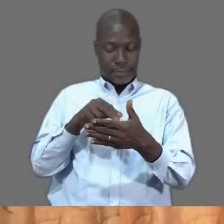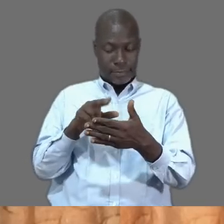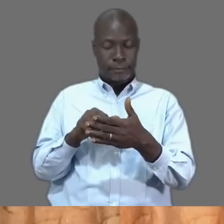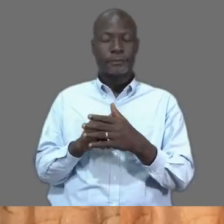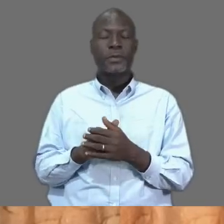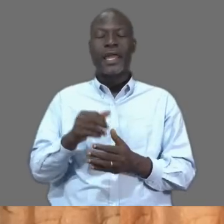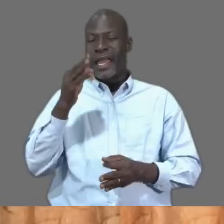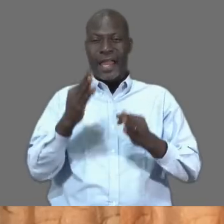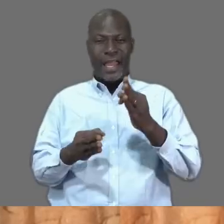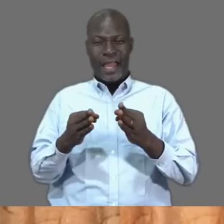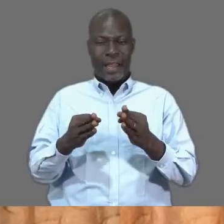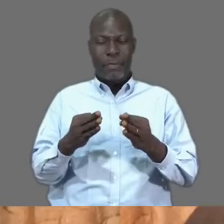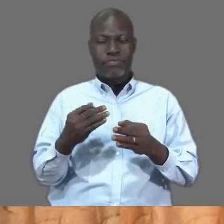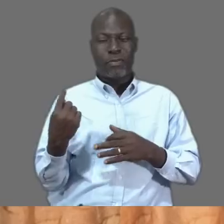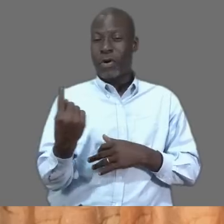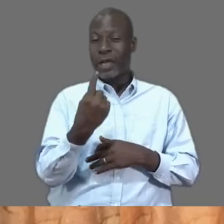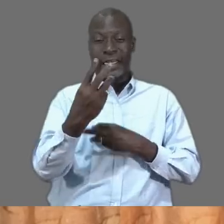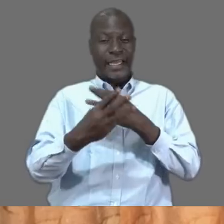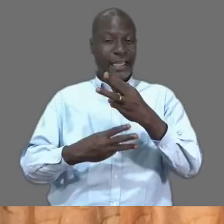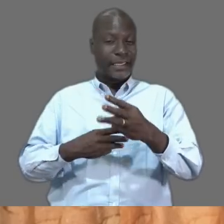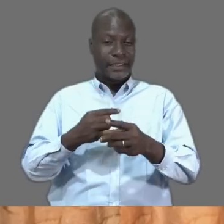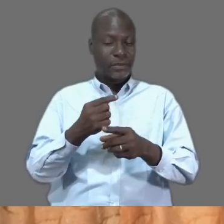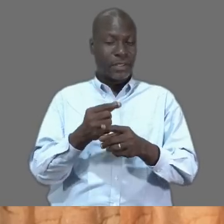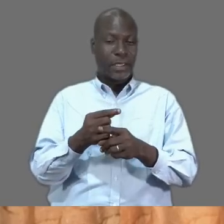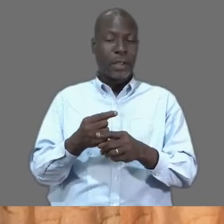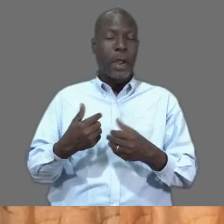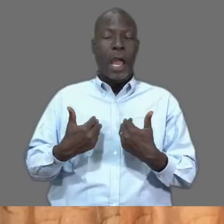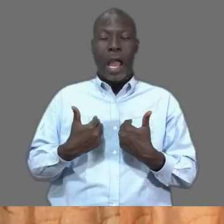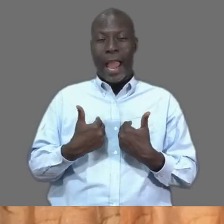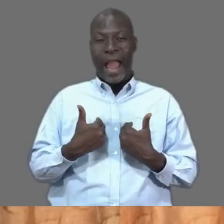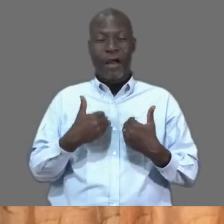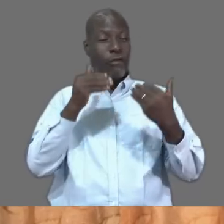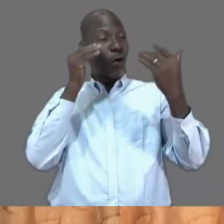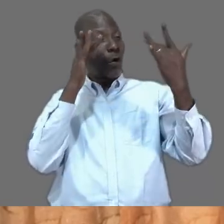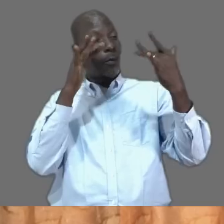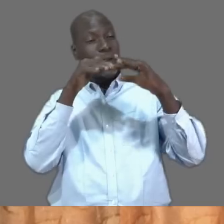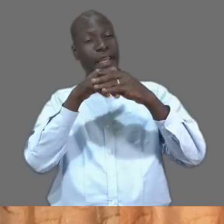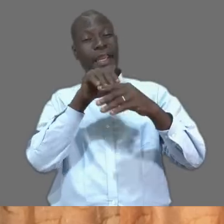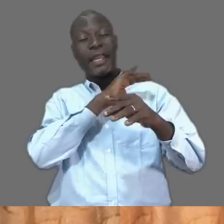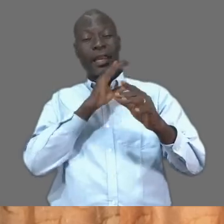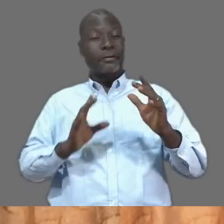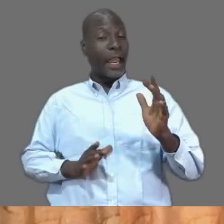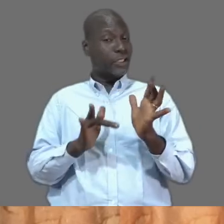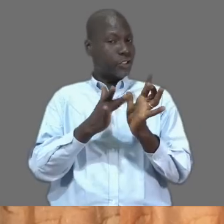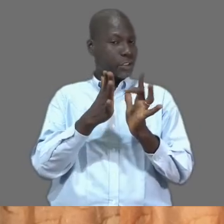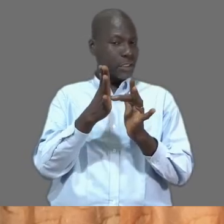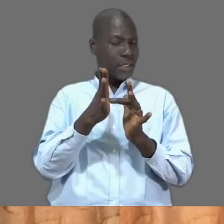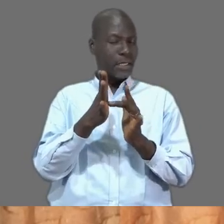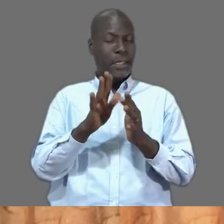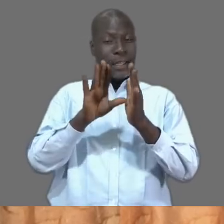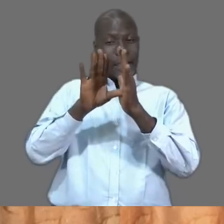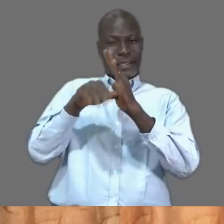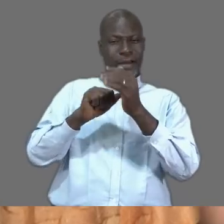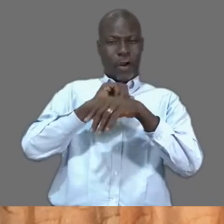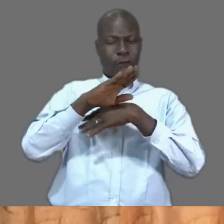if only in this world do we have hope in Christ Jesus, then